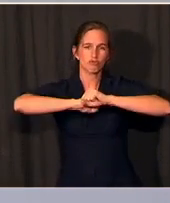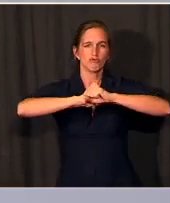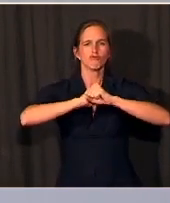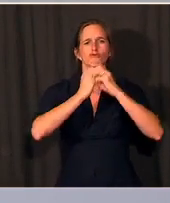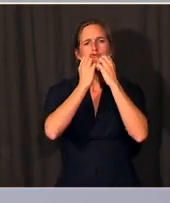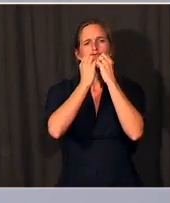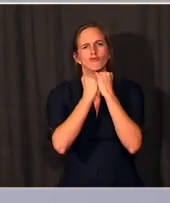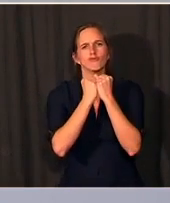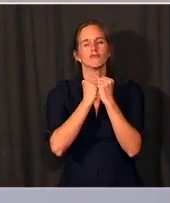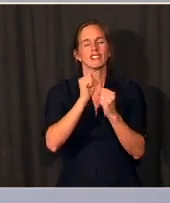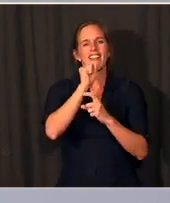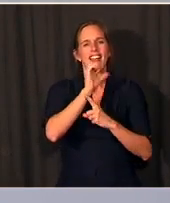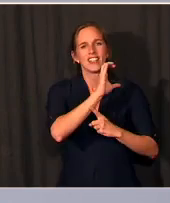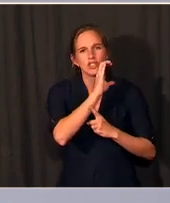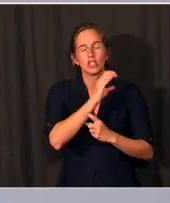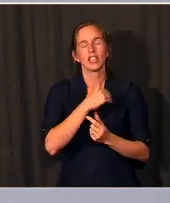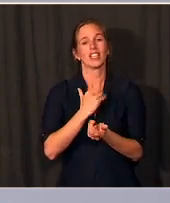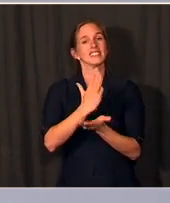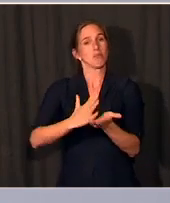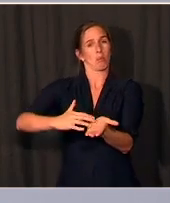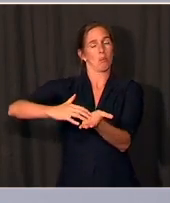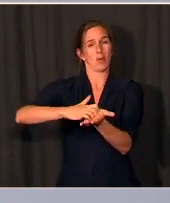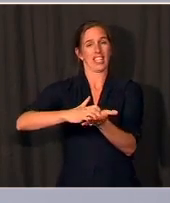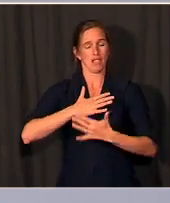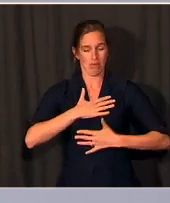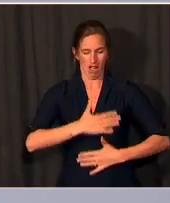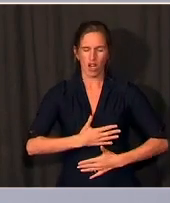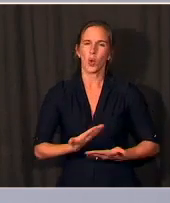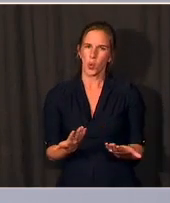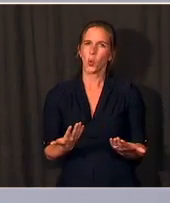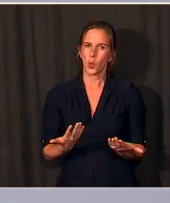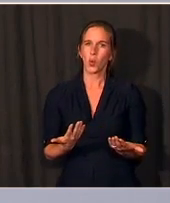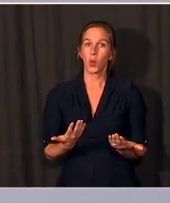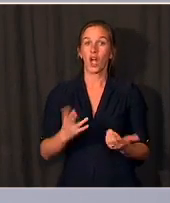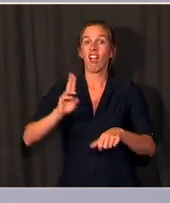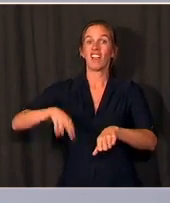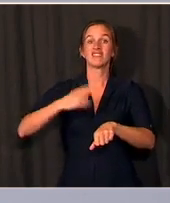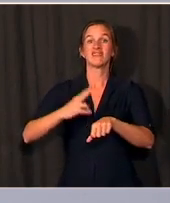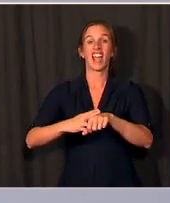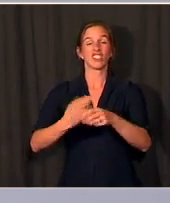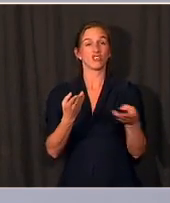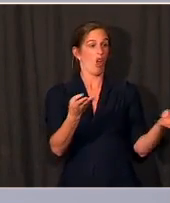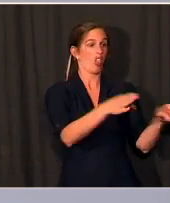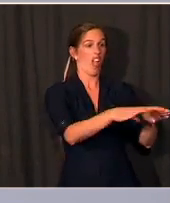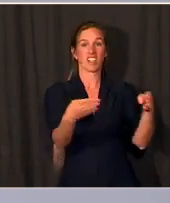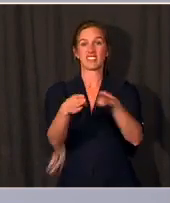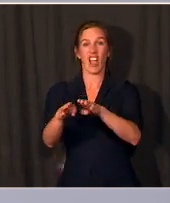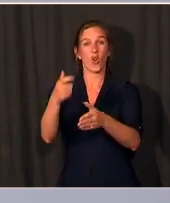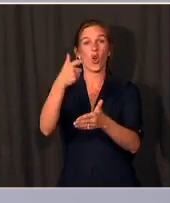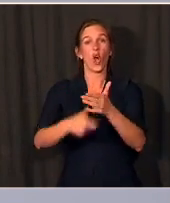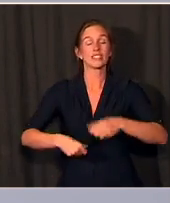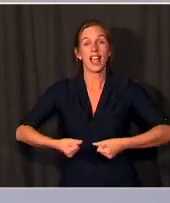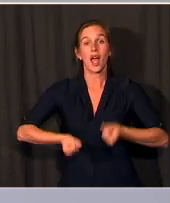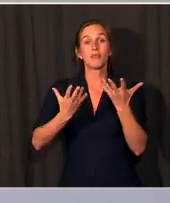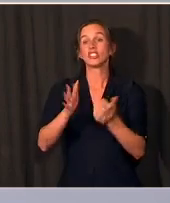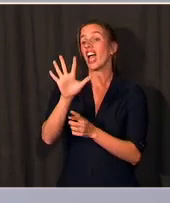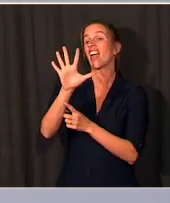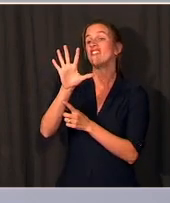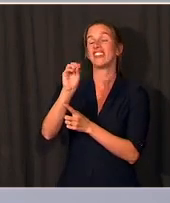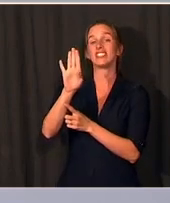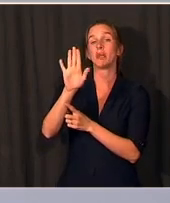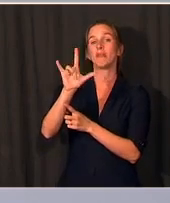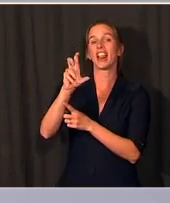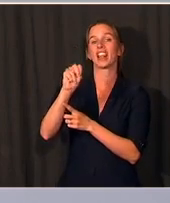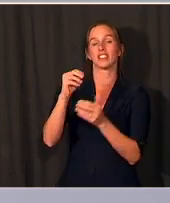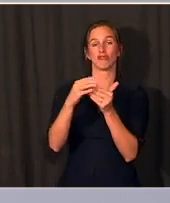the vulnerable. According to some estimates, a national lockdown costs $50 billion a day and hundreds of thousands